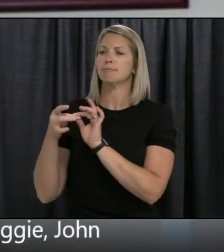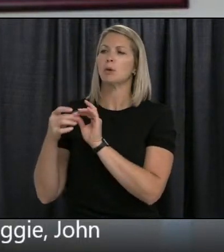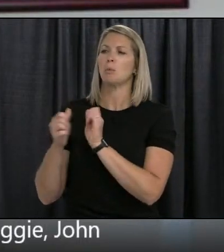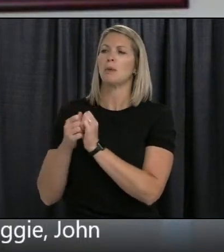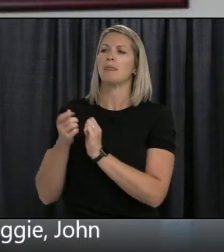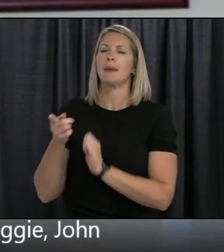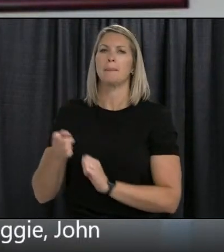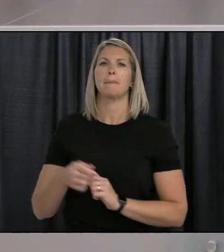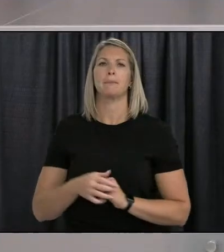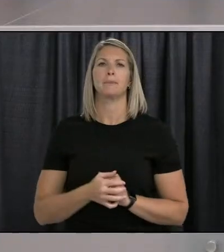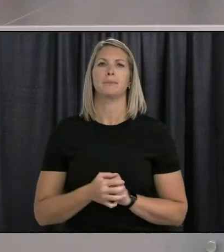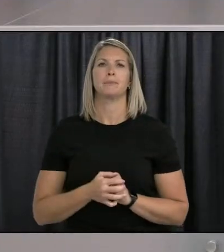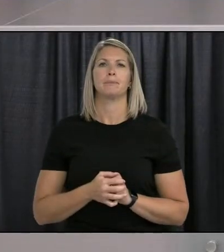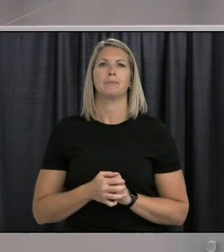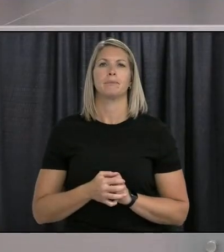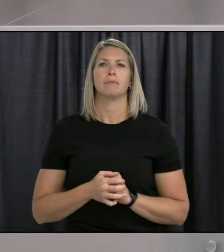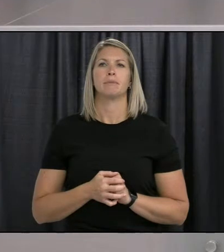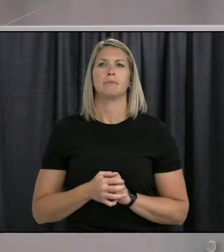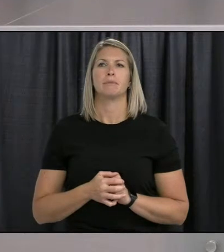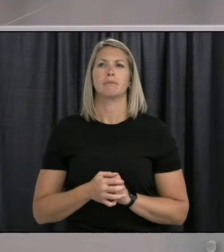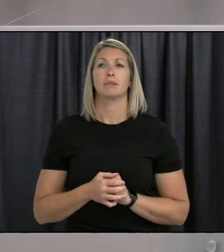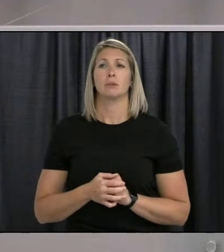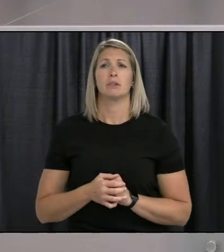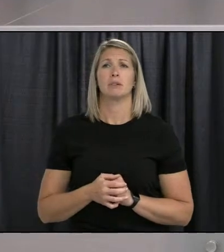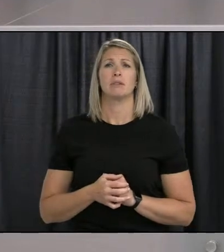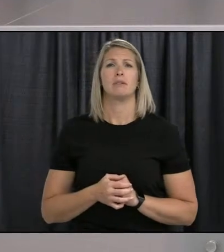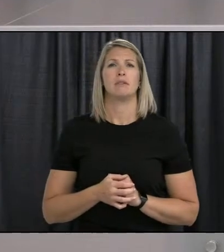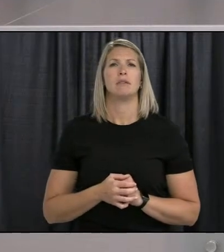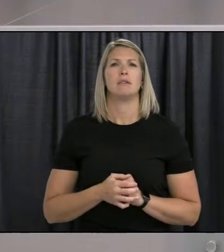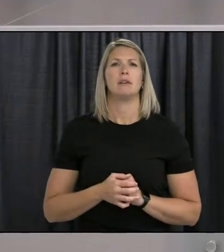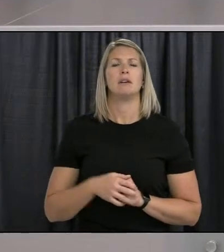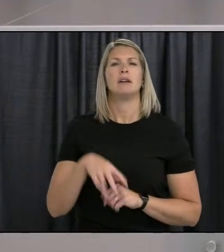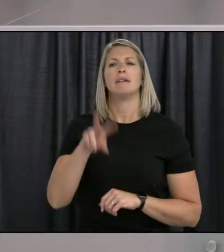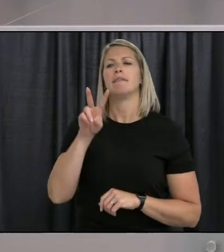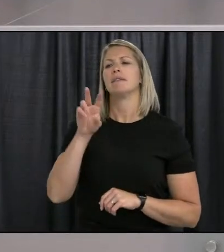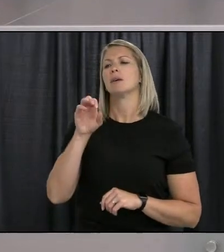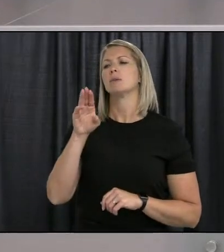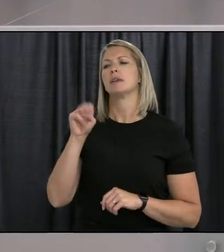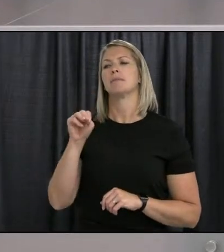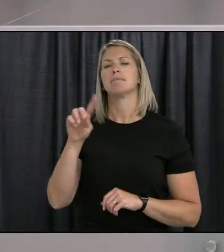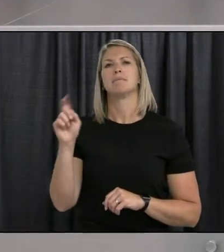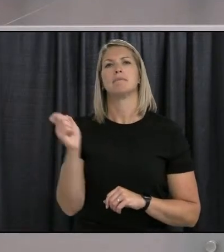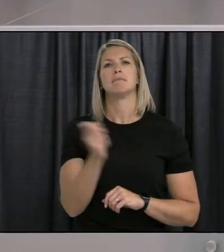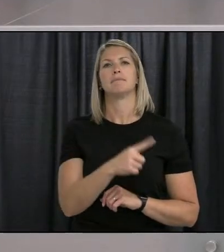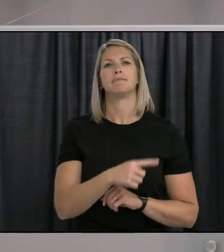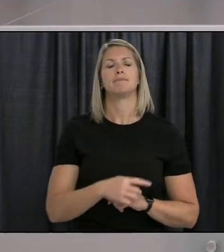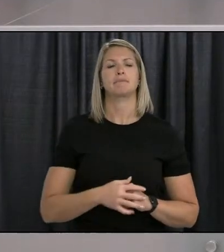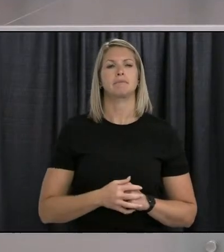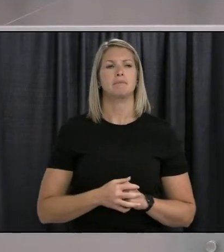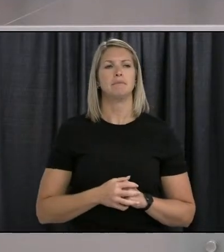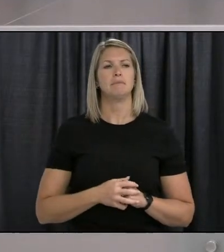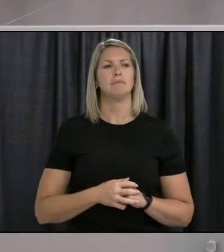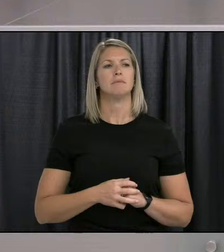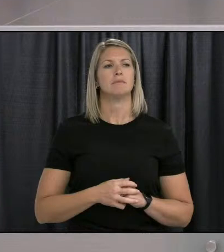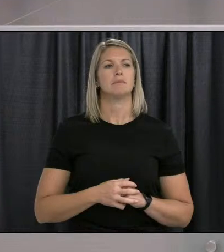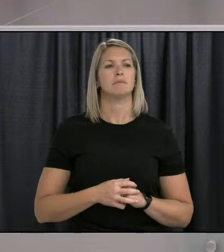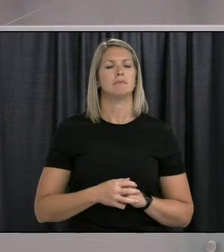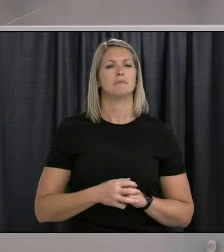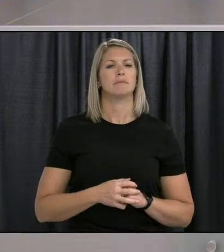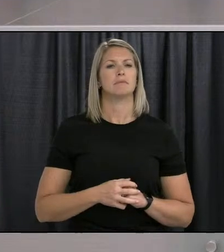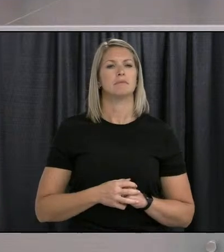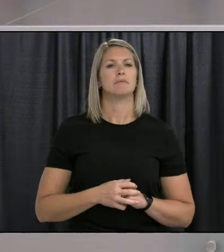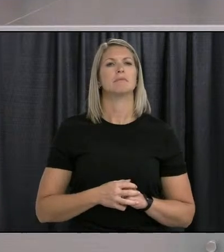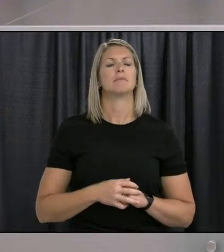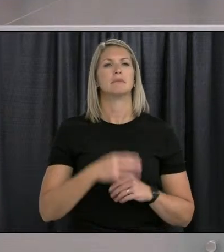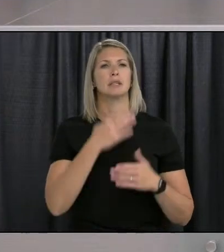Thank you. Our next questions are from Brian Callahan of VOCM News. Please go ahead. Thank you, and thank you to